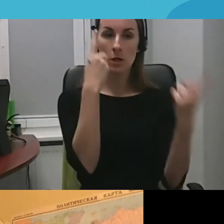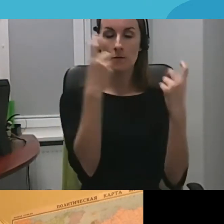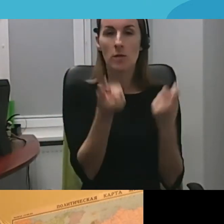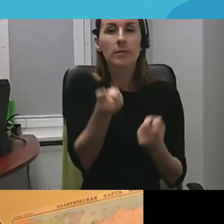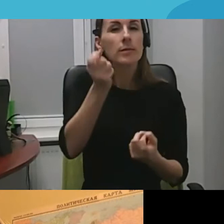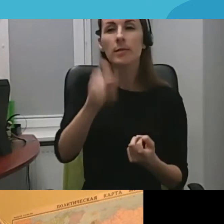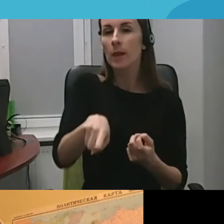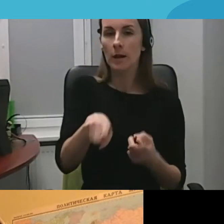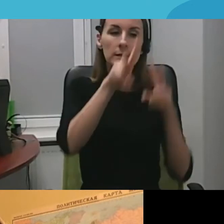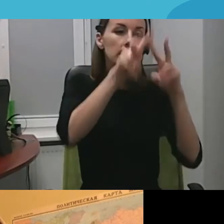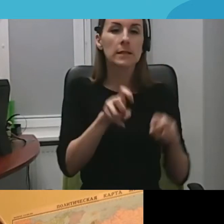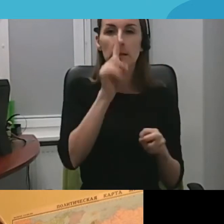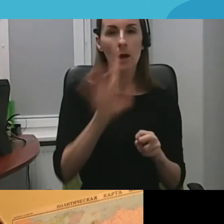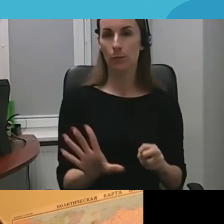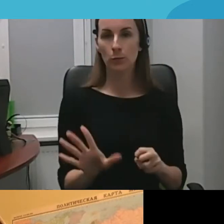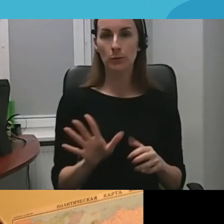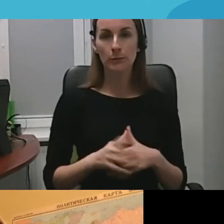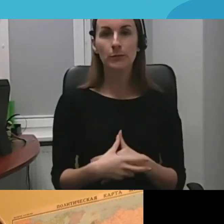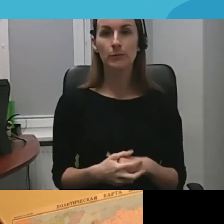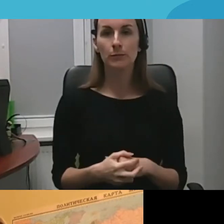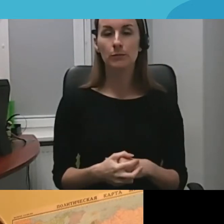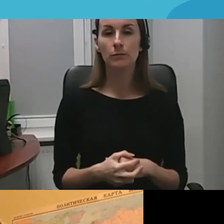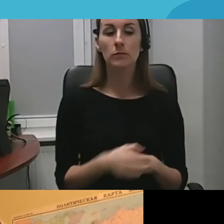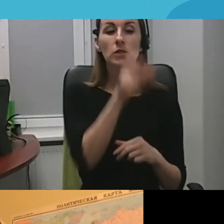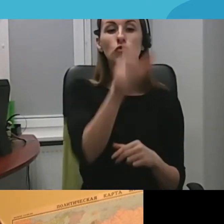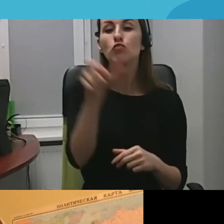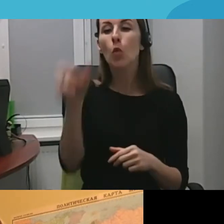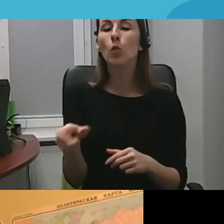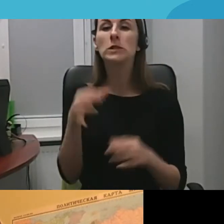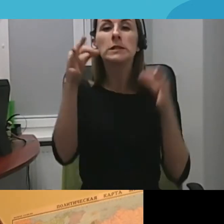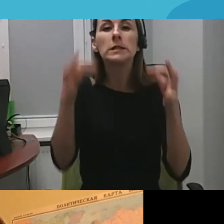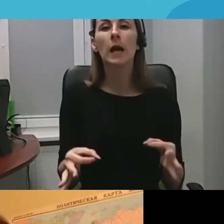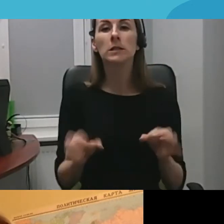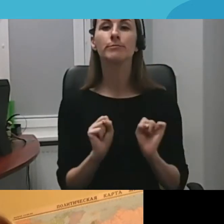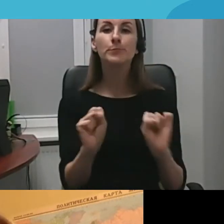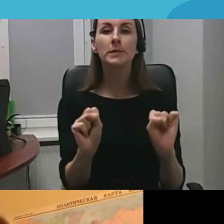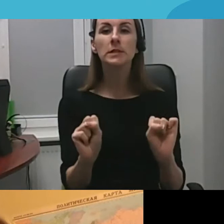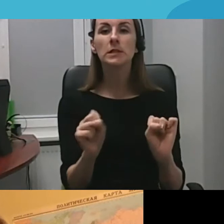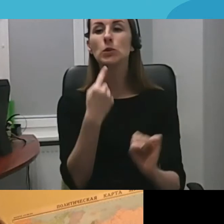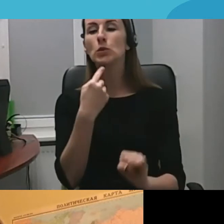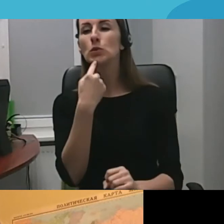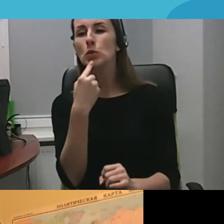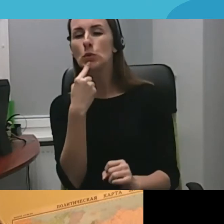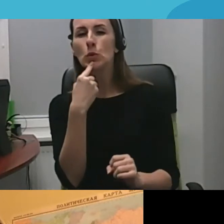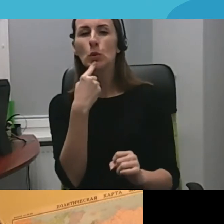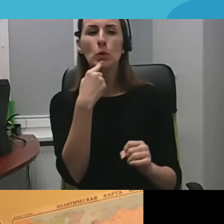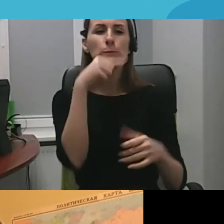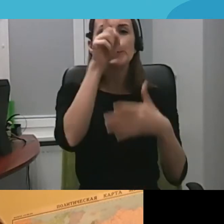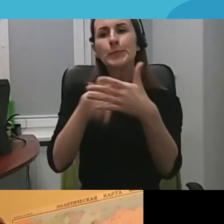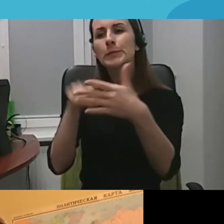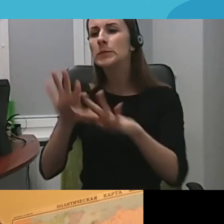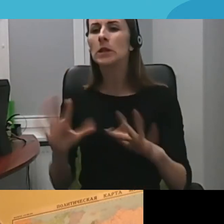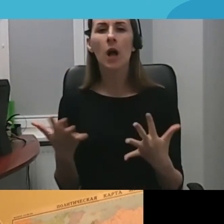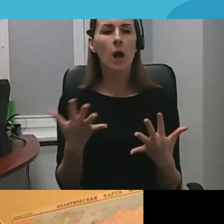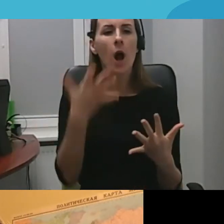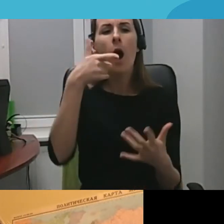for human rights defenders today, it's more and more complicated to persuade people to we are documenting tortures, and we are